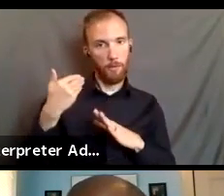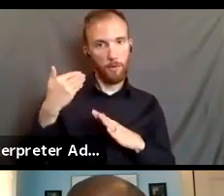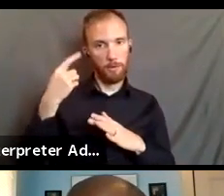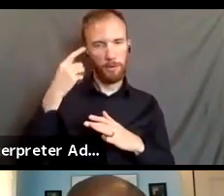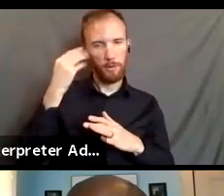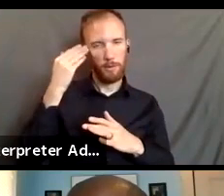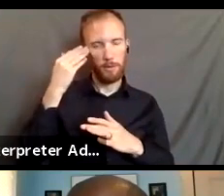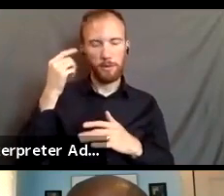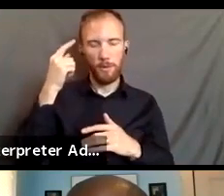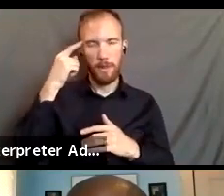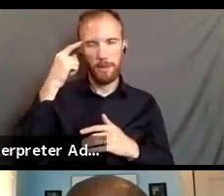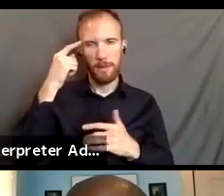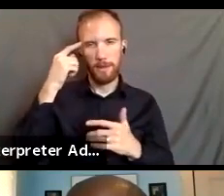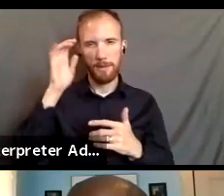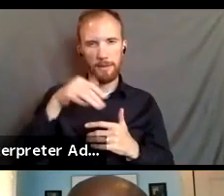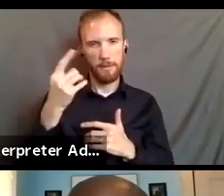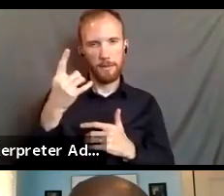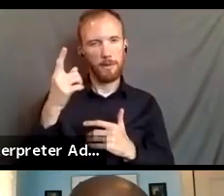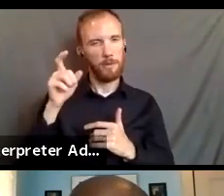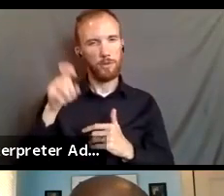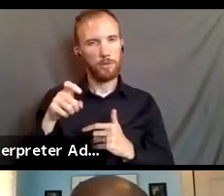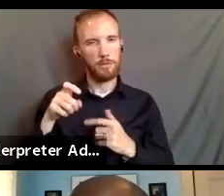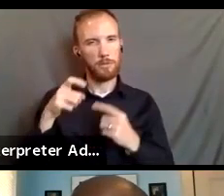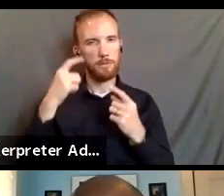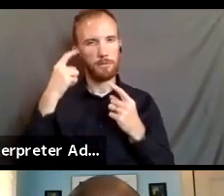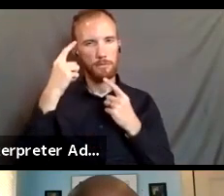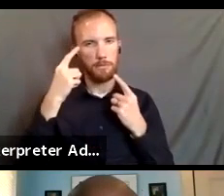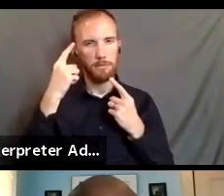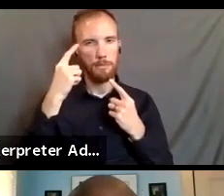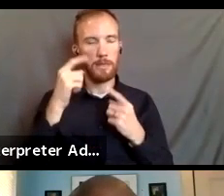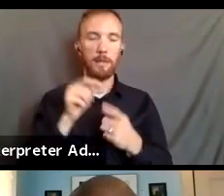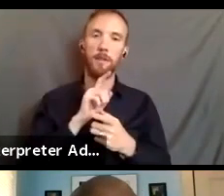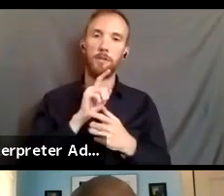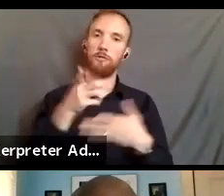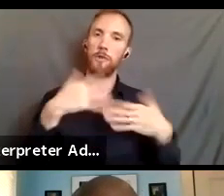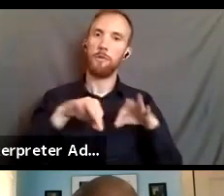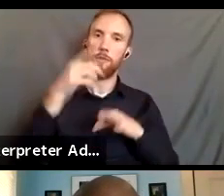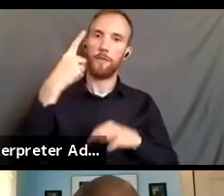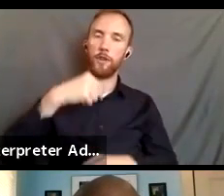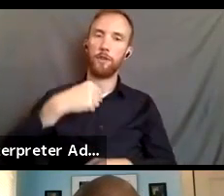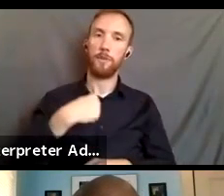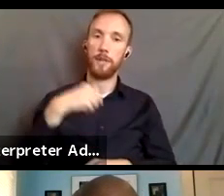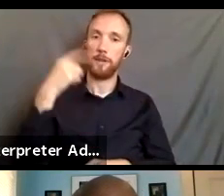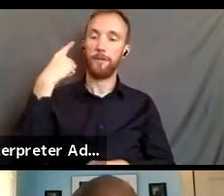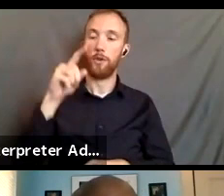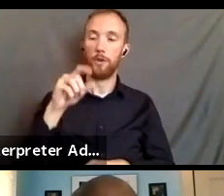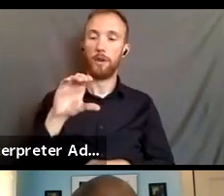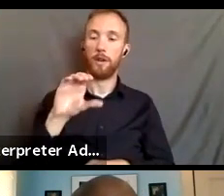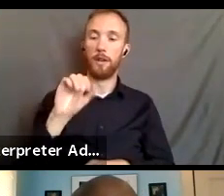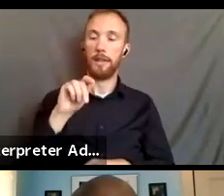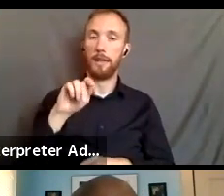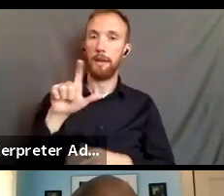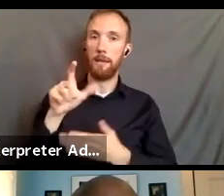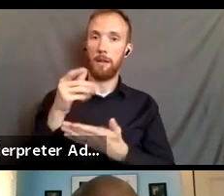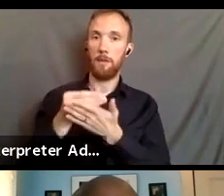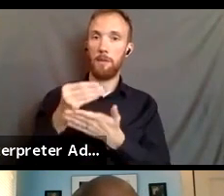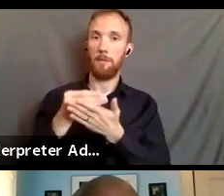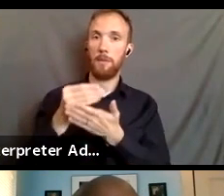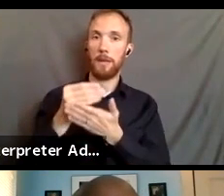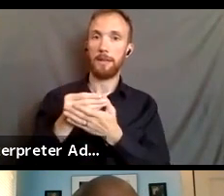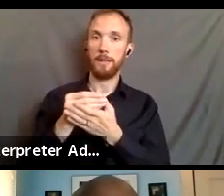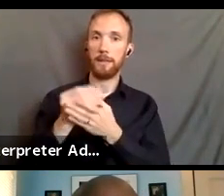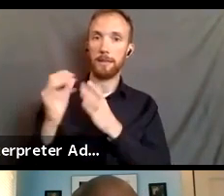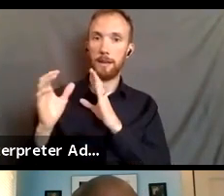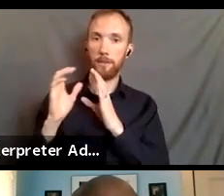consider um it's especially pertinent to me for the capital conversation because the capital